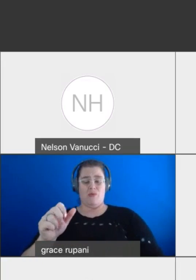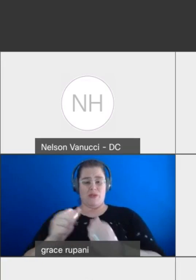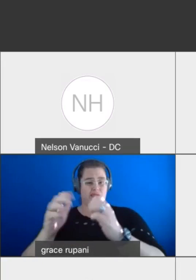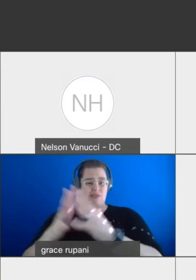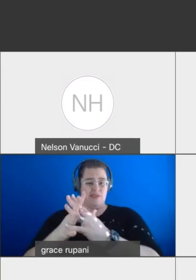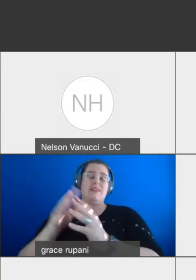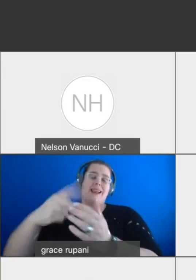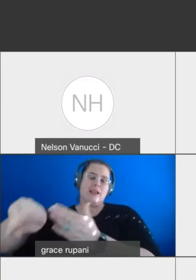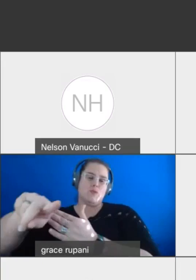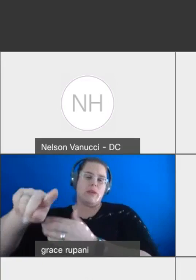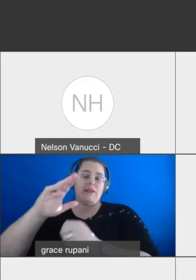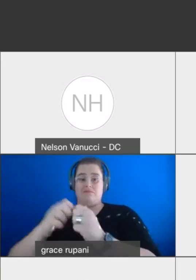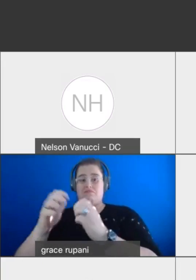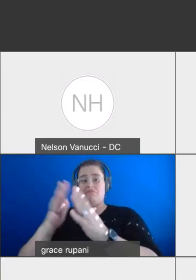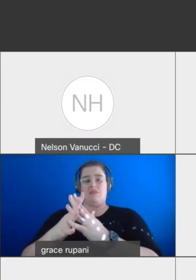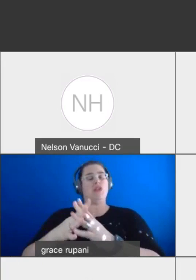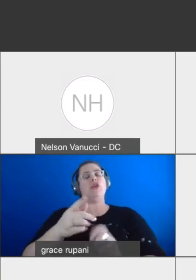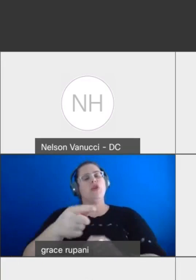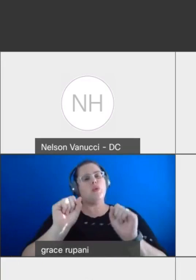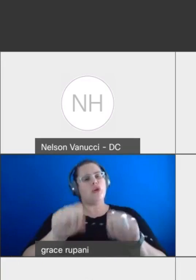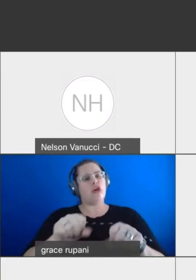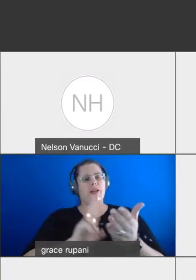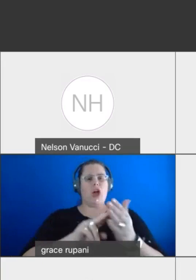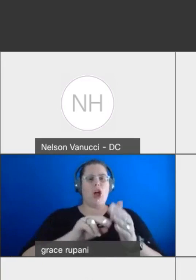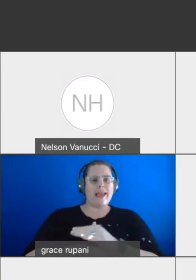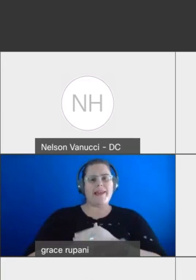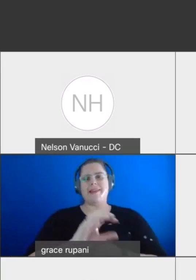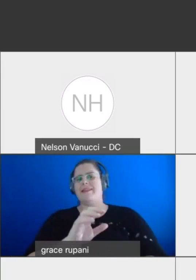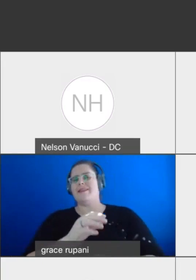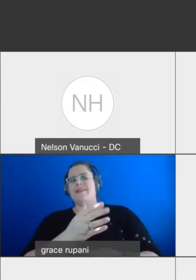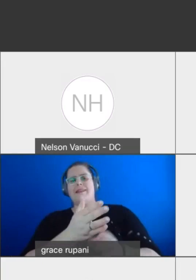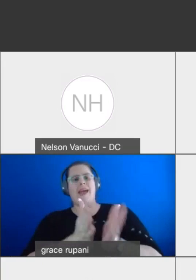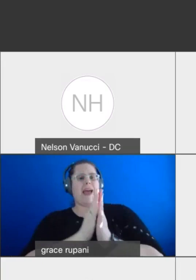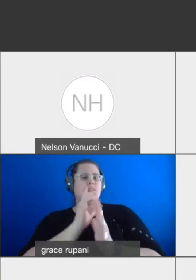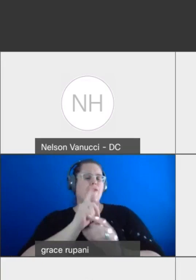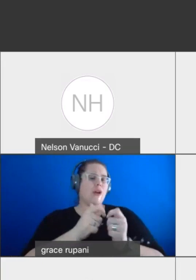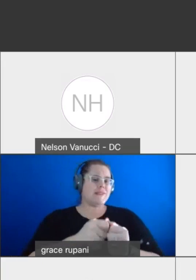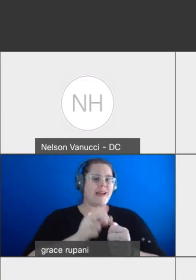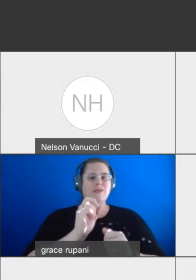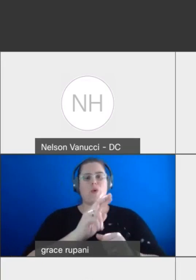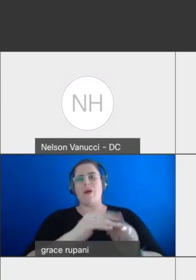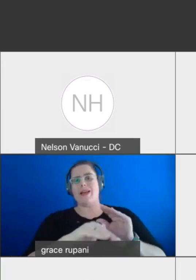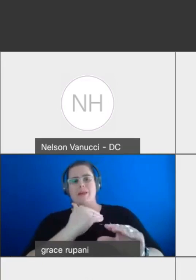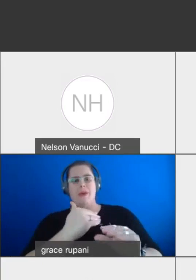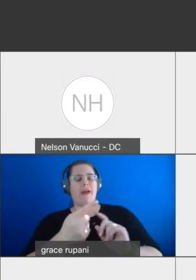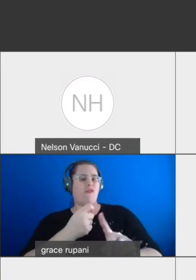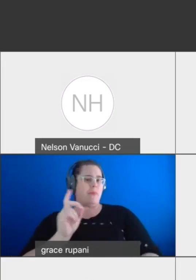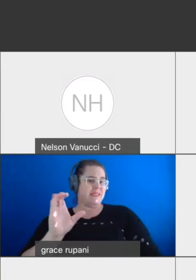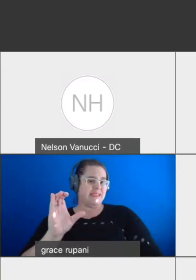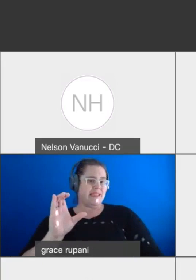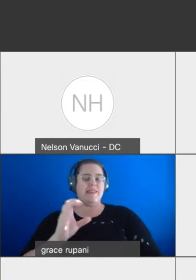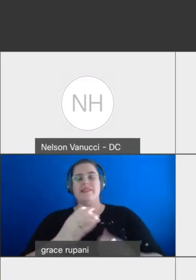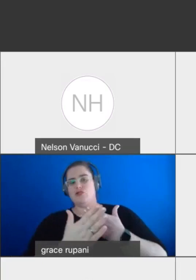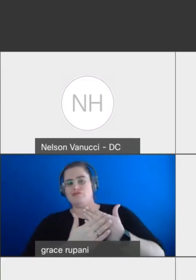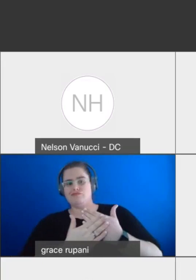and get texts or emails from the district advising you of updates on